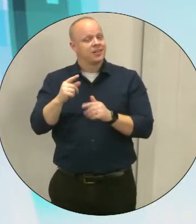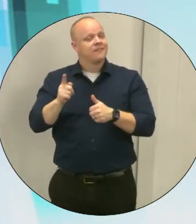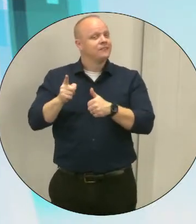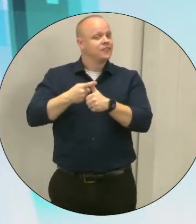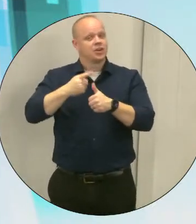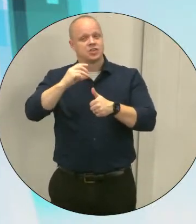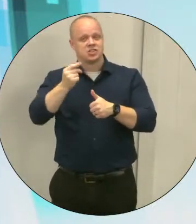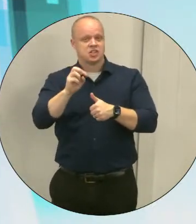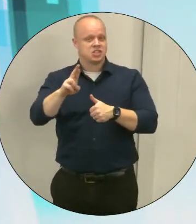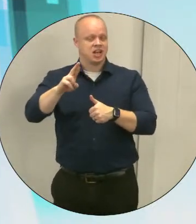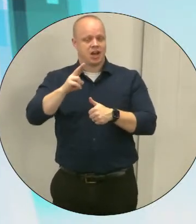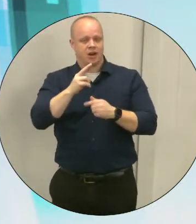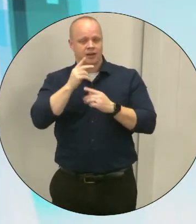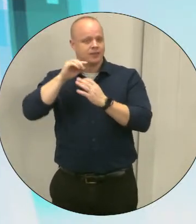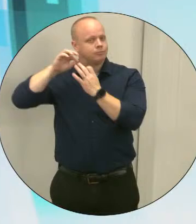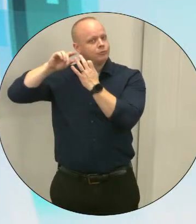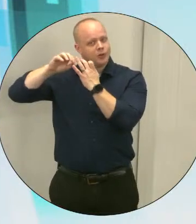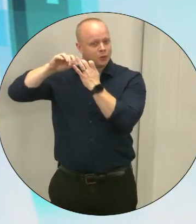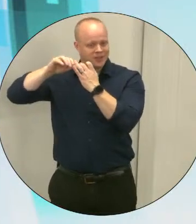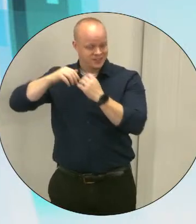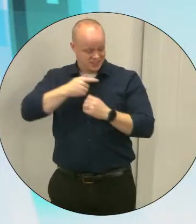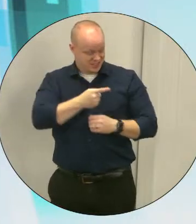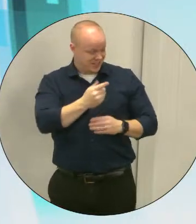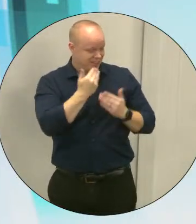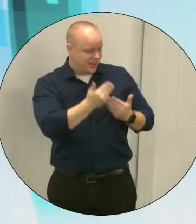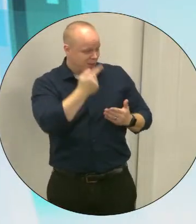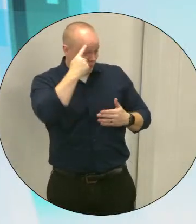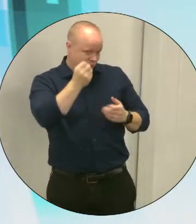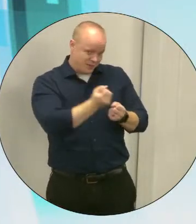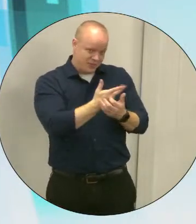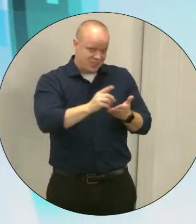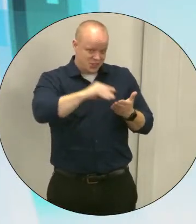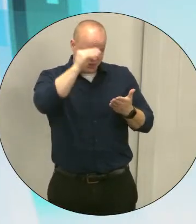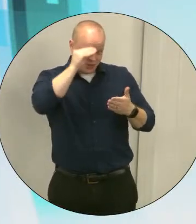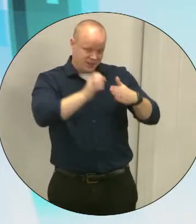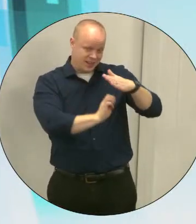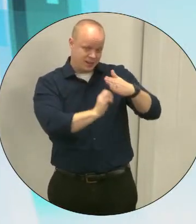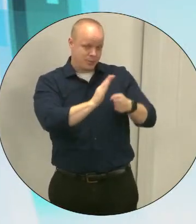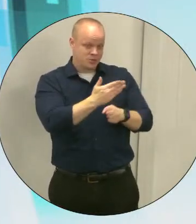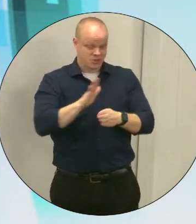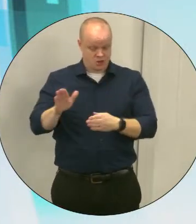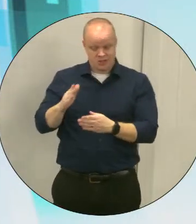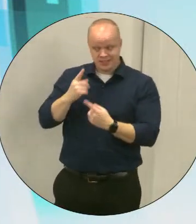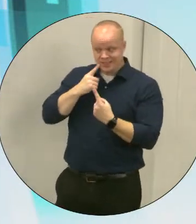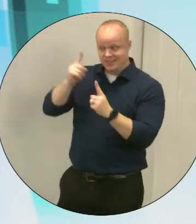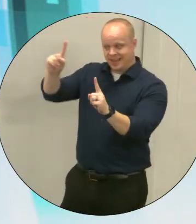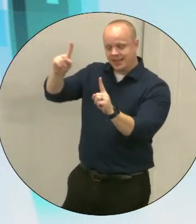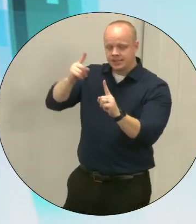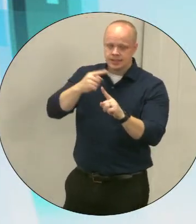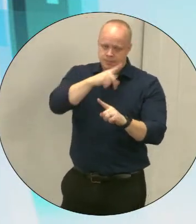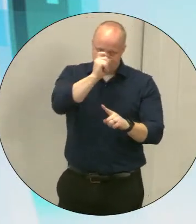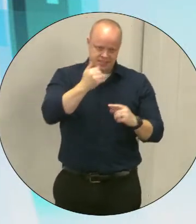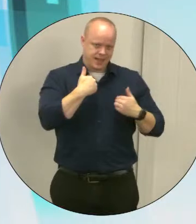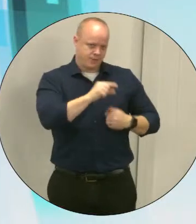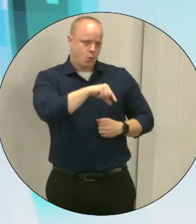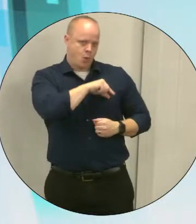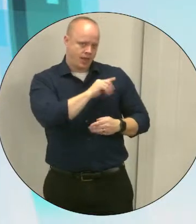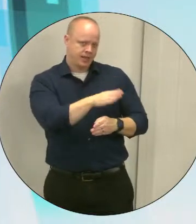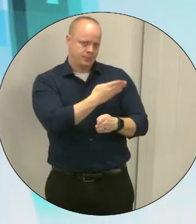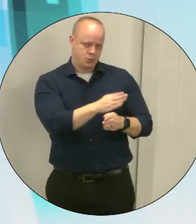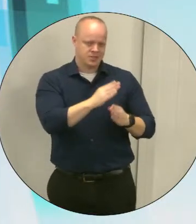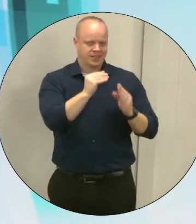school beginning band. She thanked me for everything she learned in elementary music. Her success is a direct result of having a qualified music